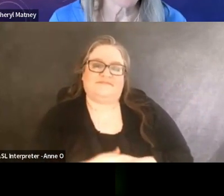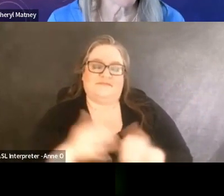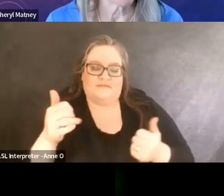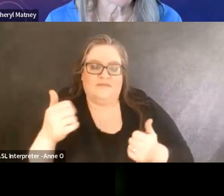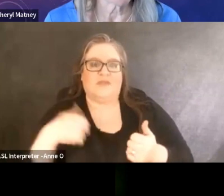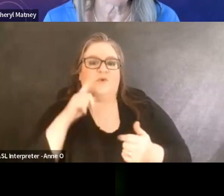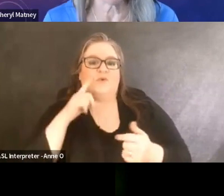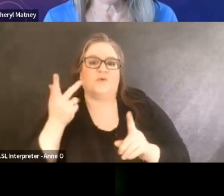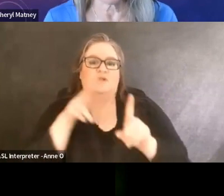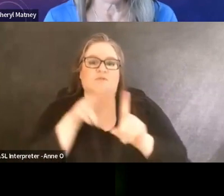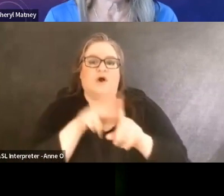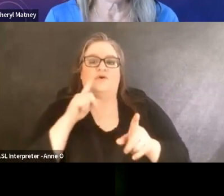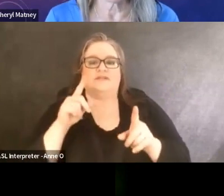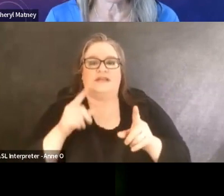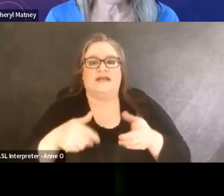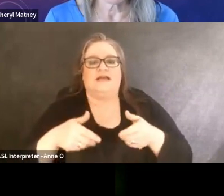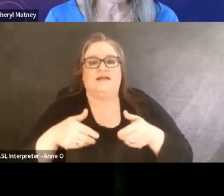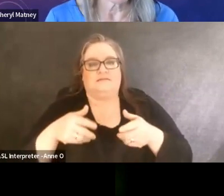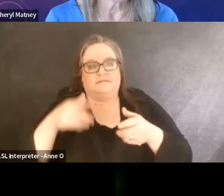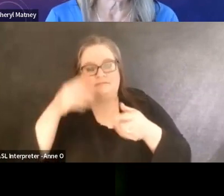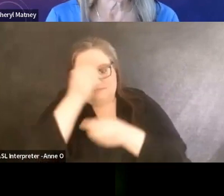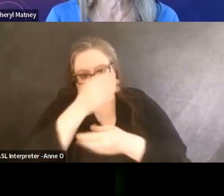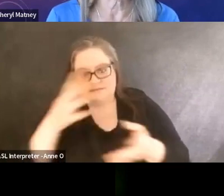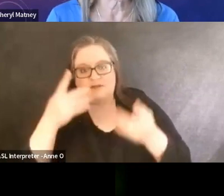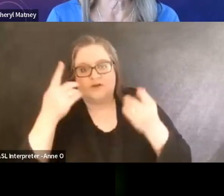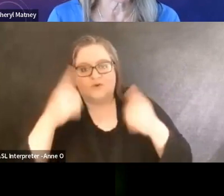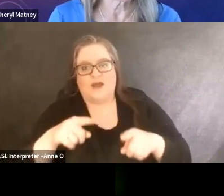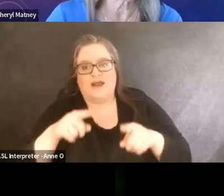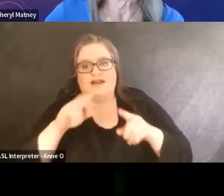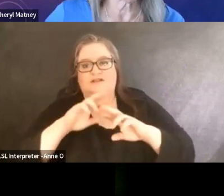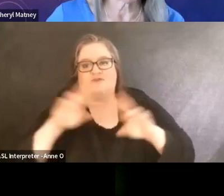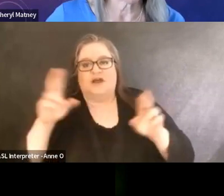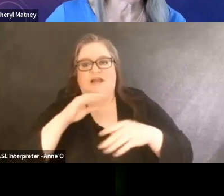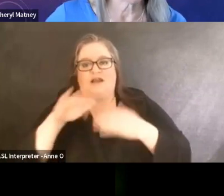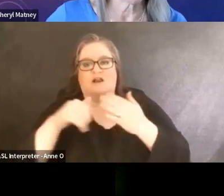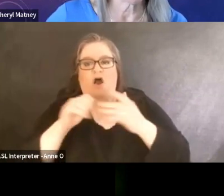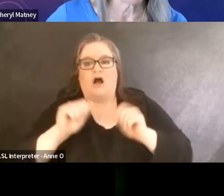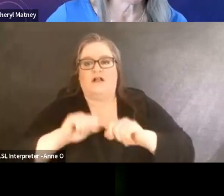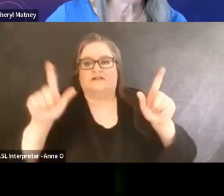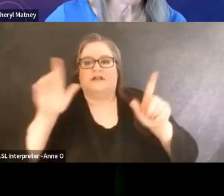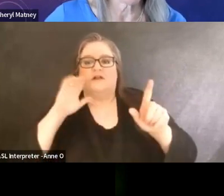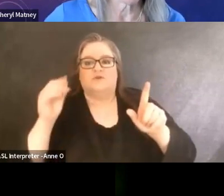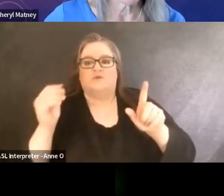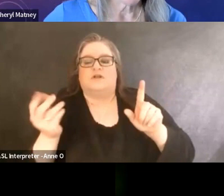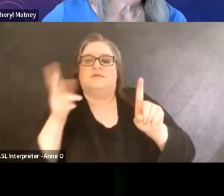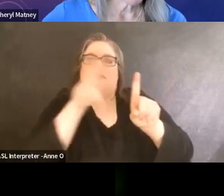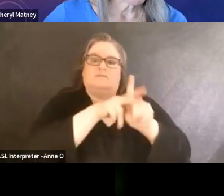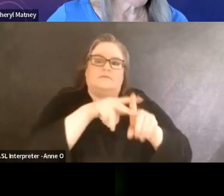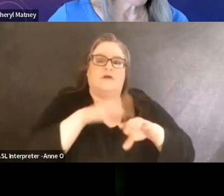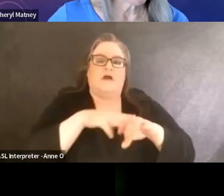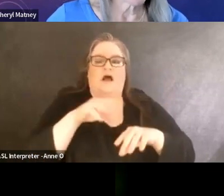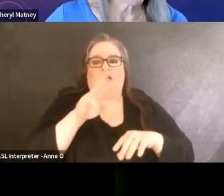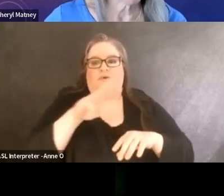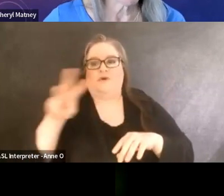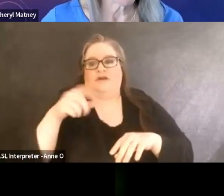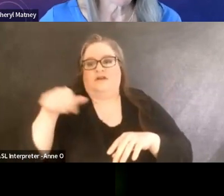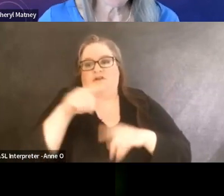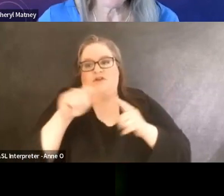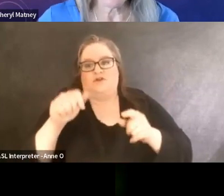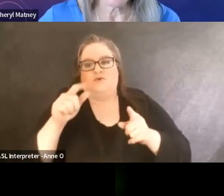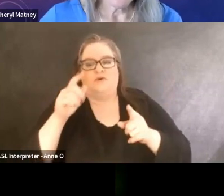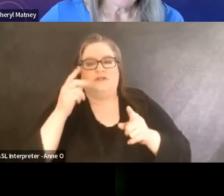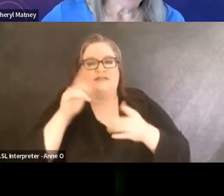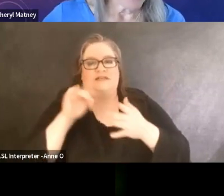posted, and I will let all of you know when it's ready. And all of the slides will be posted on the website. You'll have those